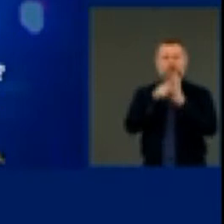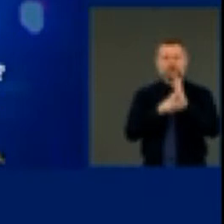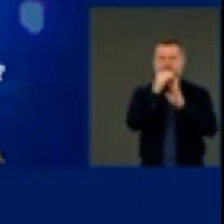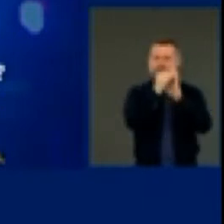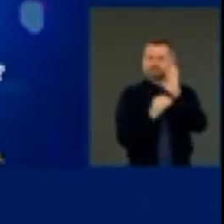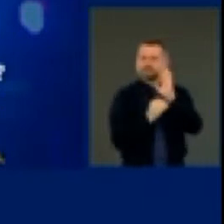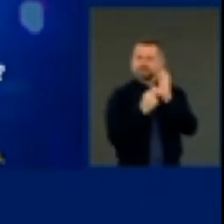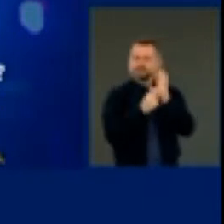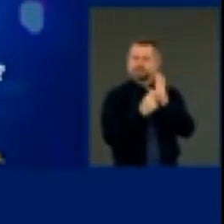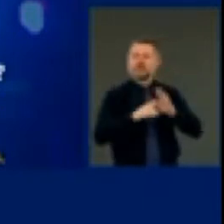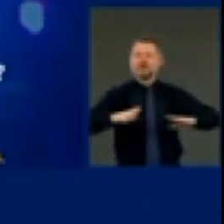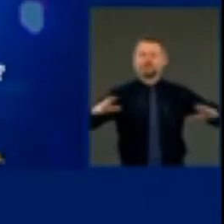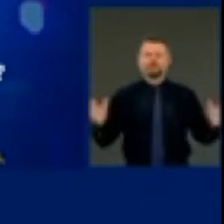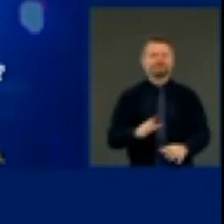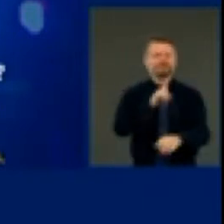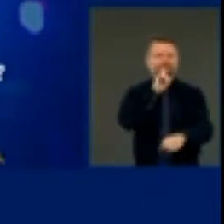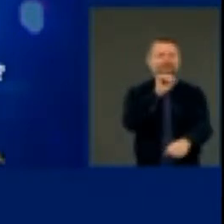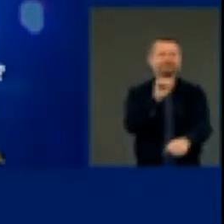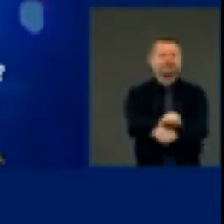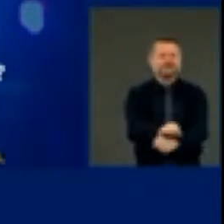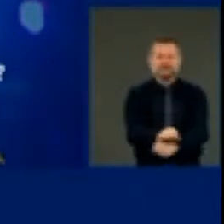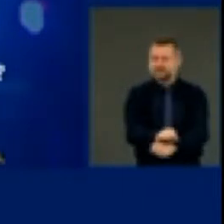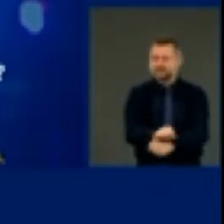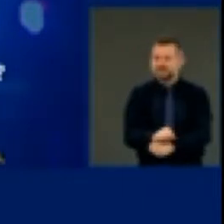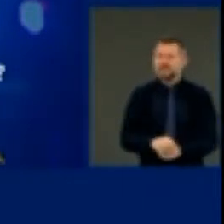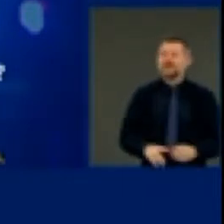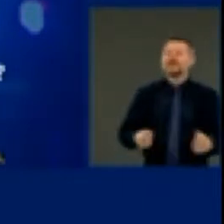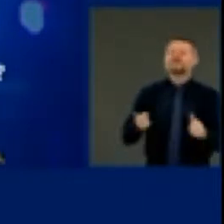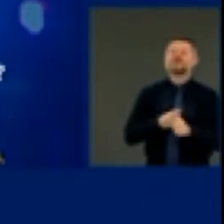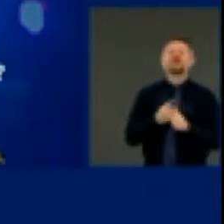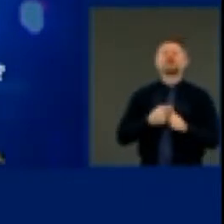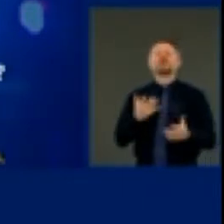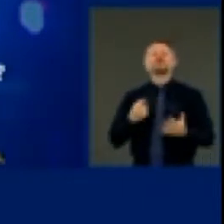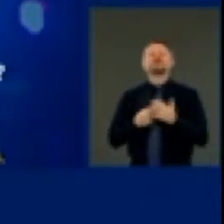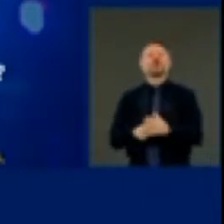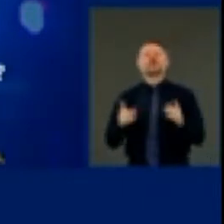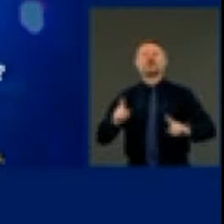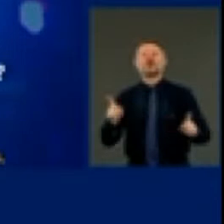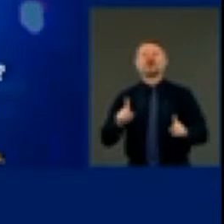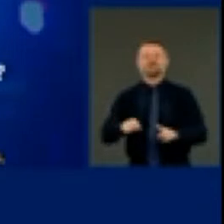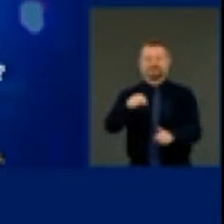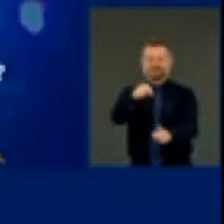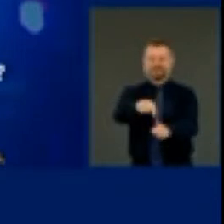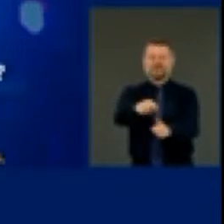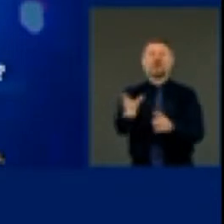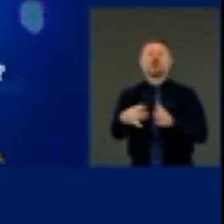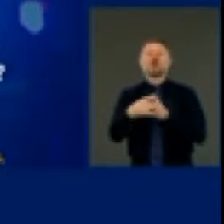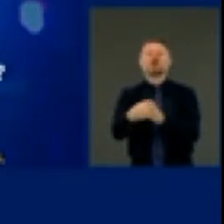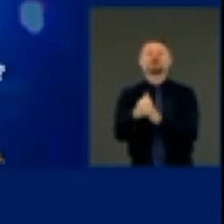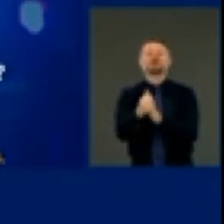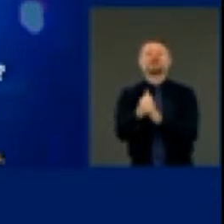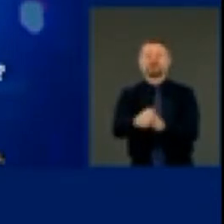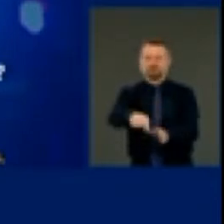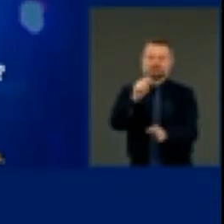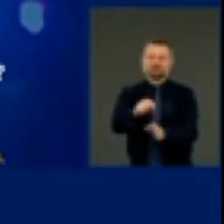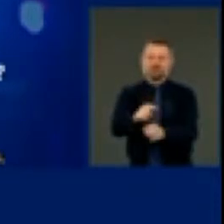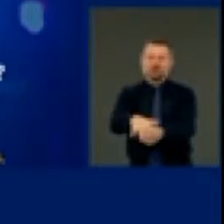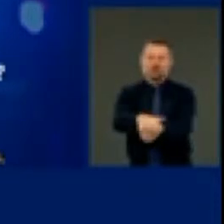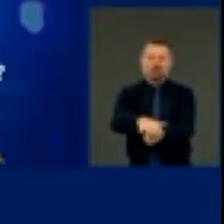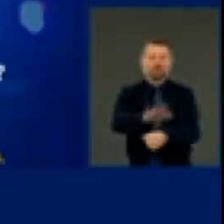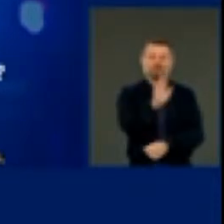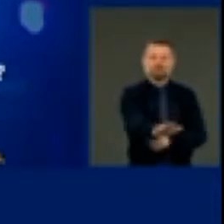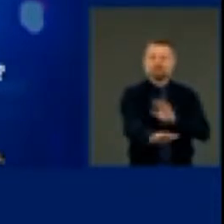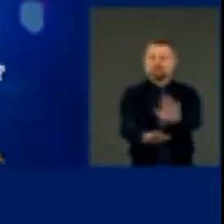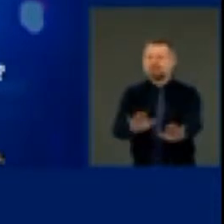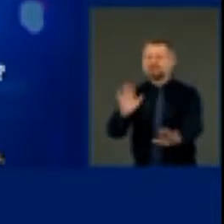that starts with leadership. And it starts with leadership on the local level. Somebody stand up